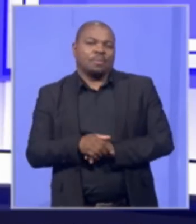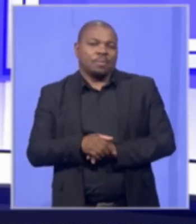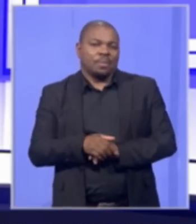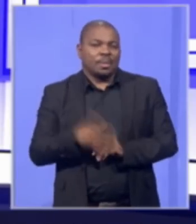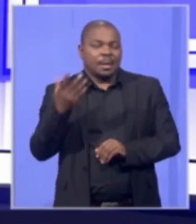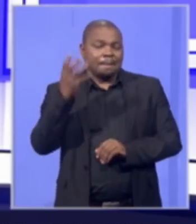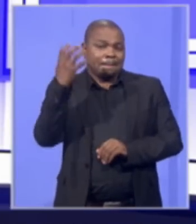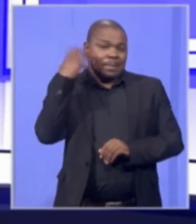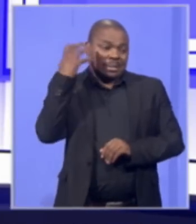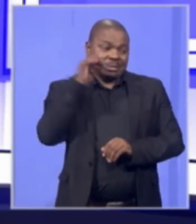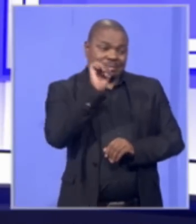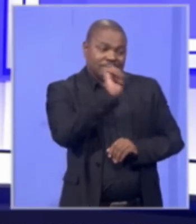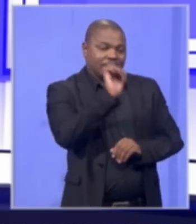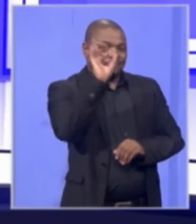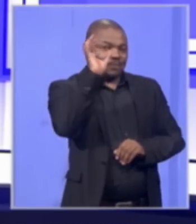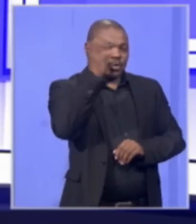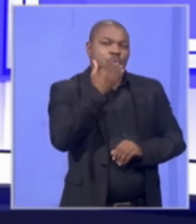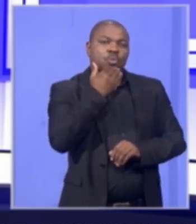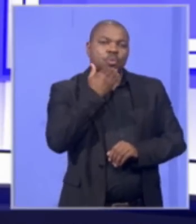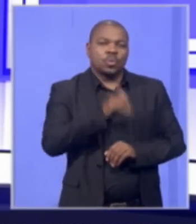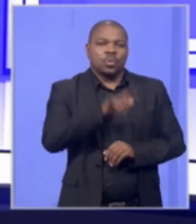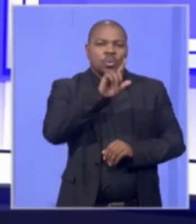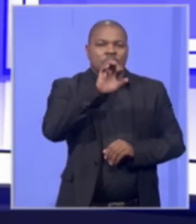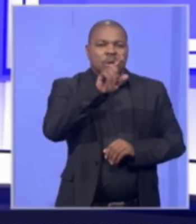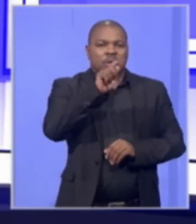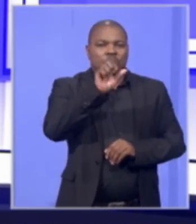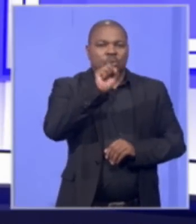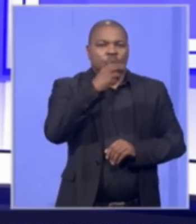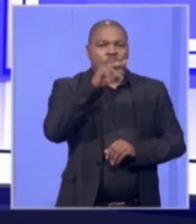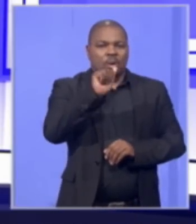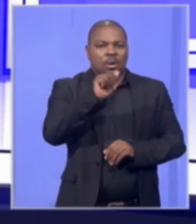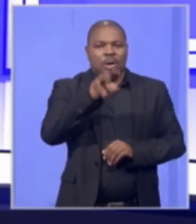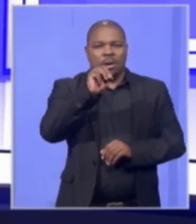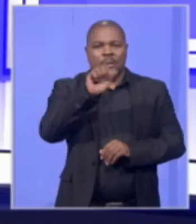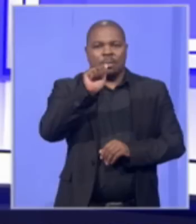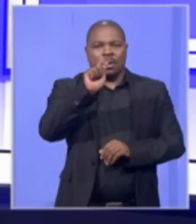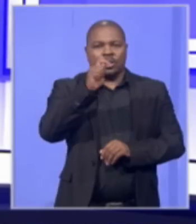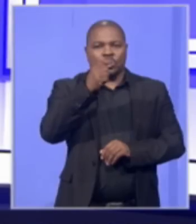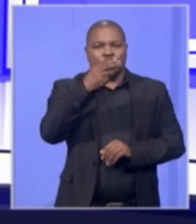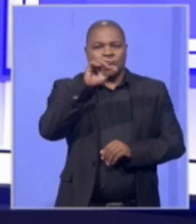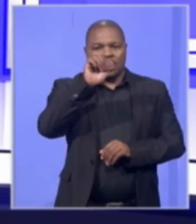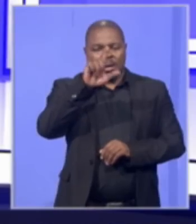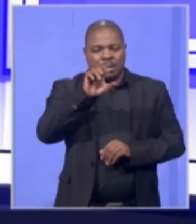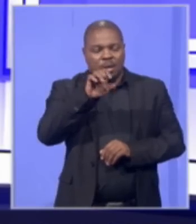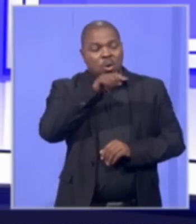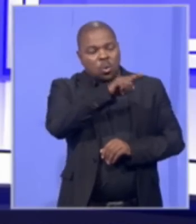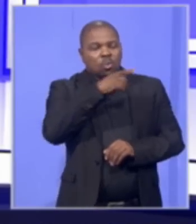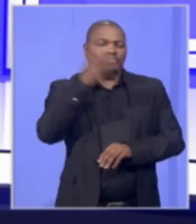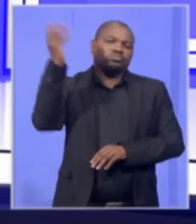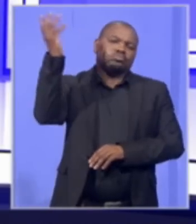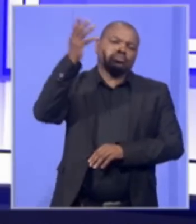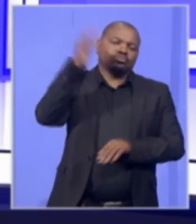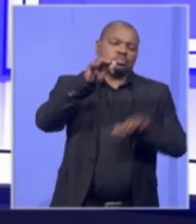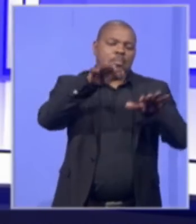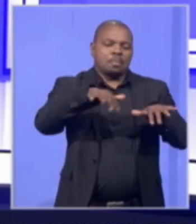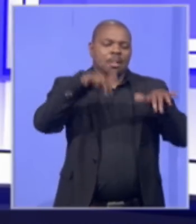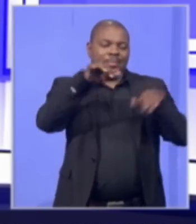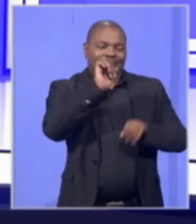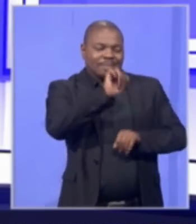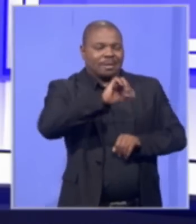ya ka tona kgolo ya Free State Makhwini le tsoga Mothahe yoneng a neelana ka puo ya pulo ya kgotlapengolao ya